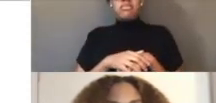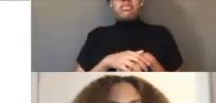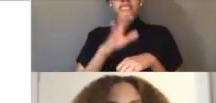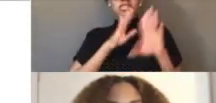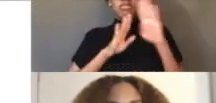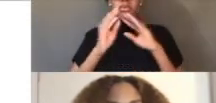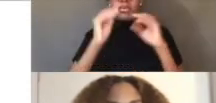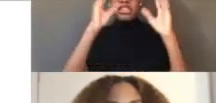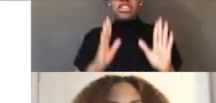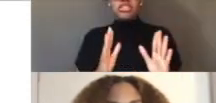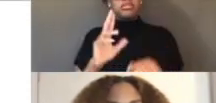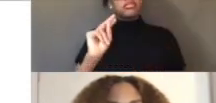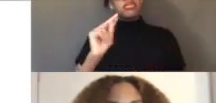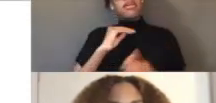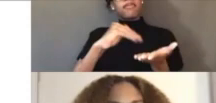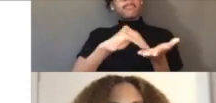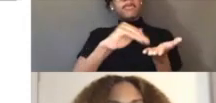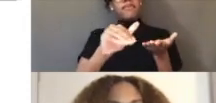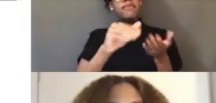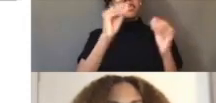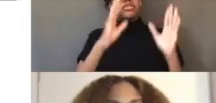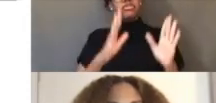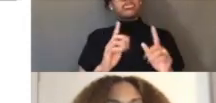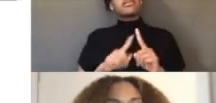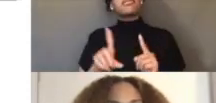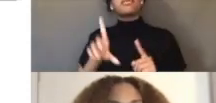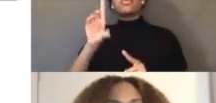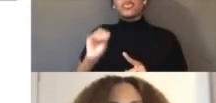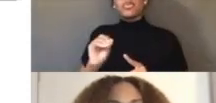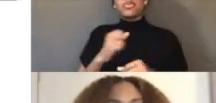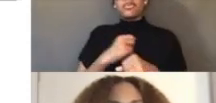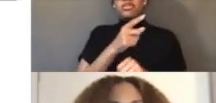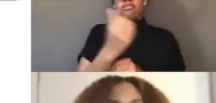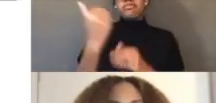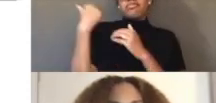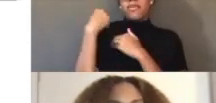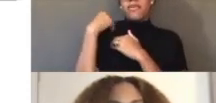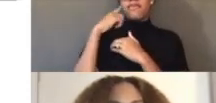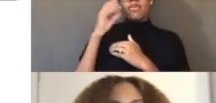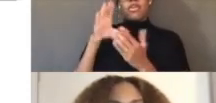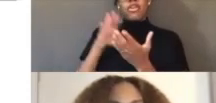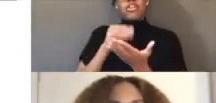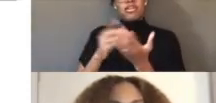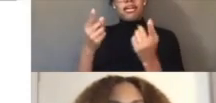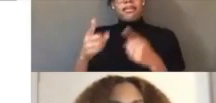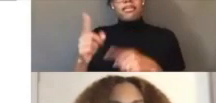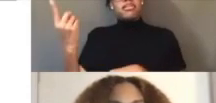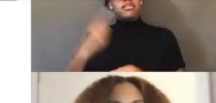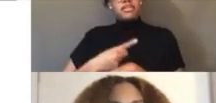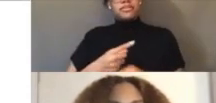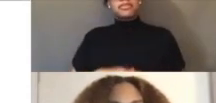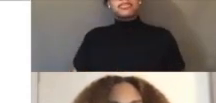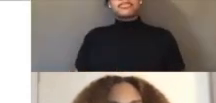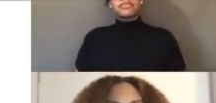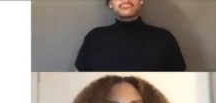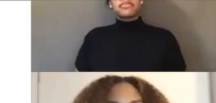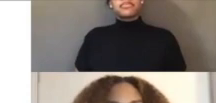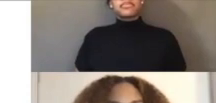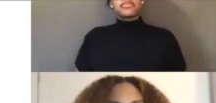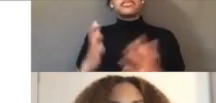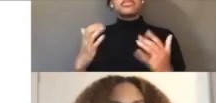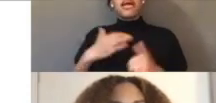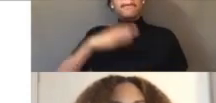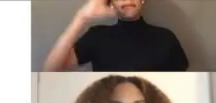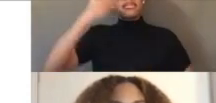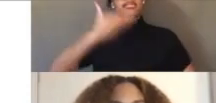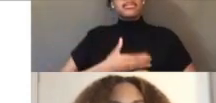for the learning that took place that day and the learning that should have taken place that day. I want Nehemiah and Caleb, my Black sons, to be